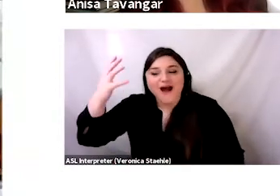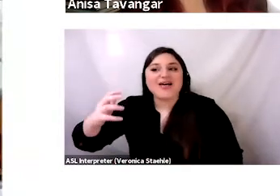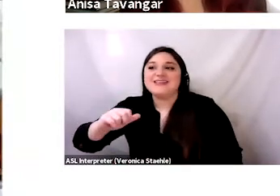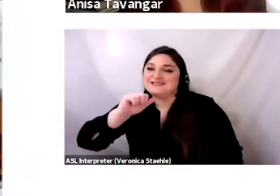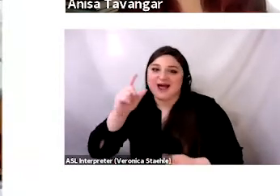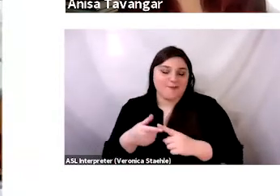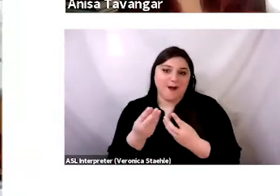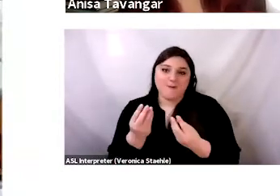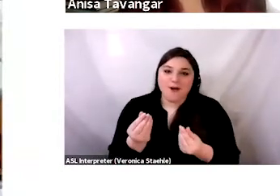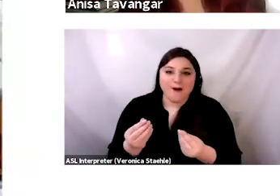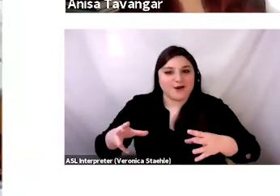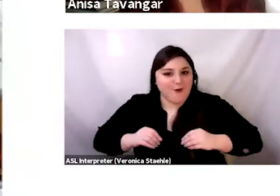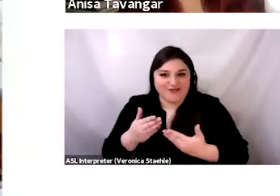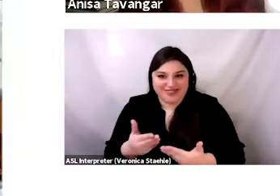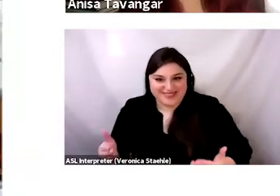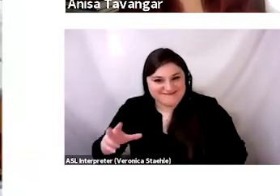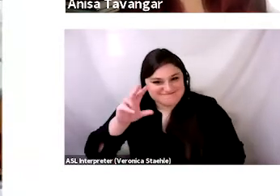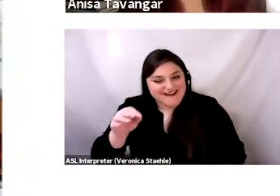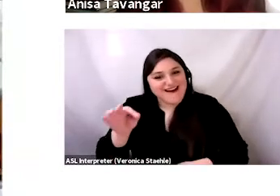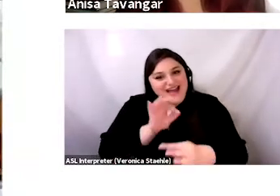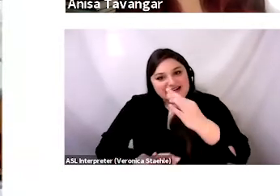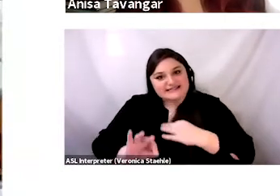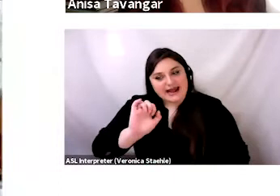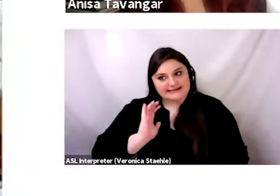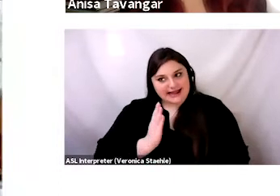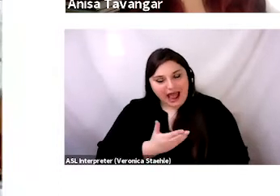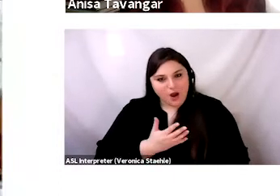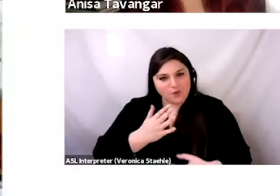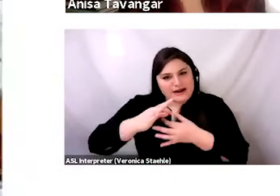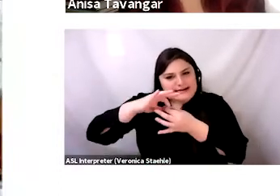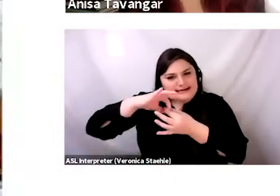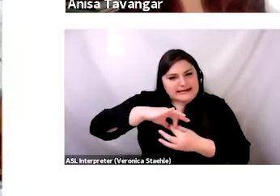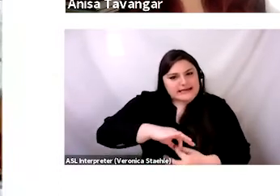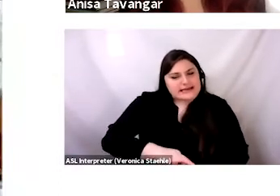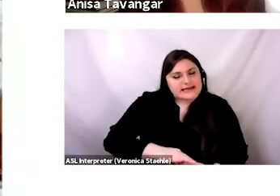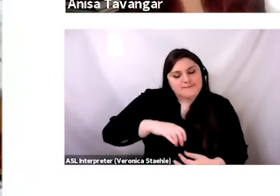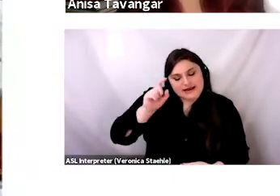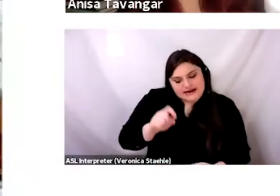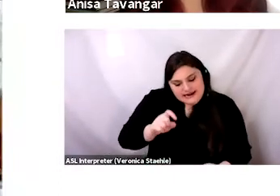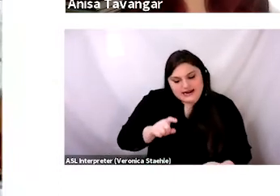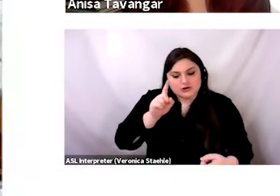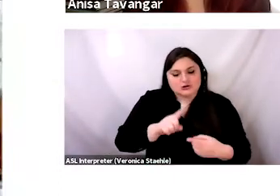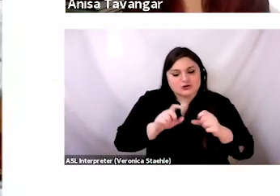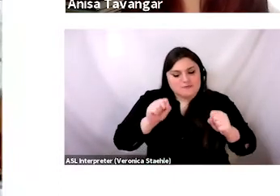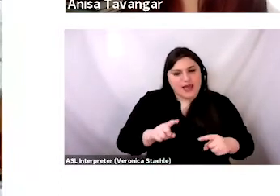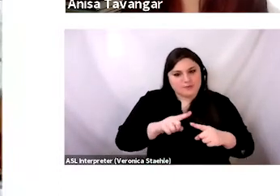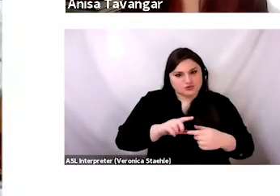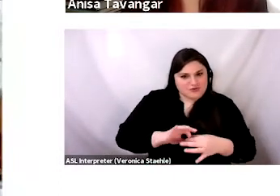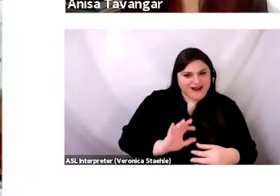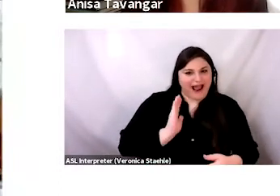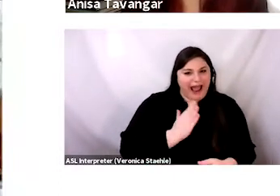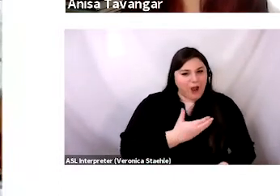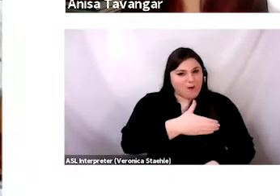the recognition that our deepest need as human beings is to keep developing our natural and acquired powers to relate to other